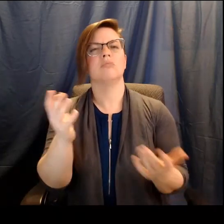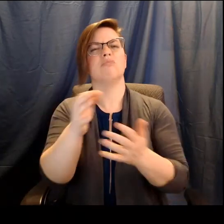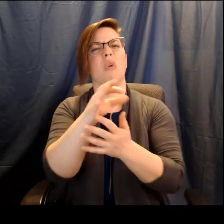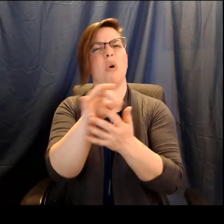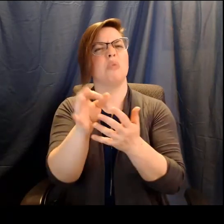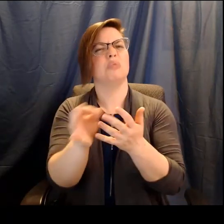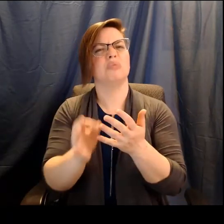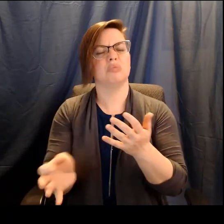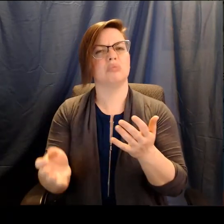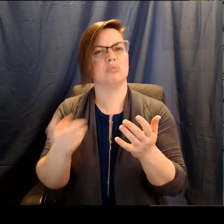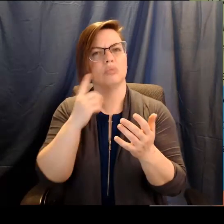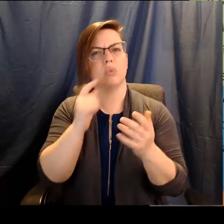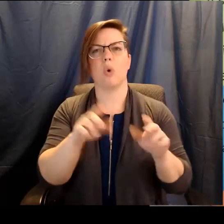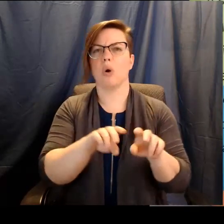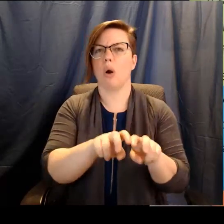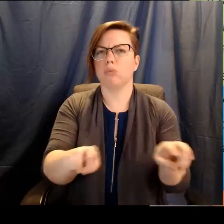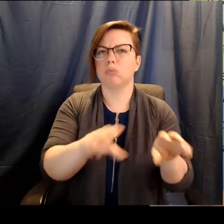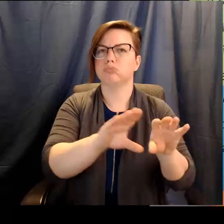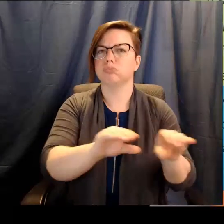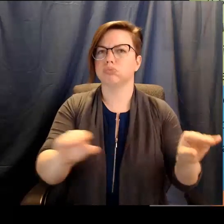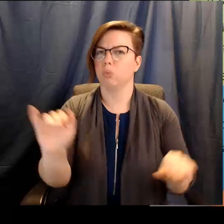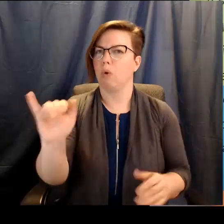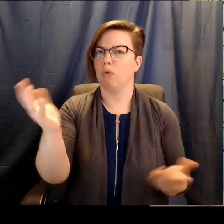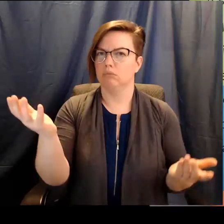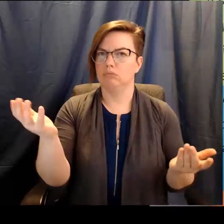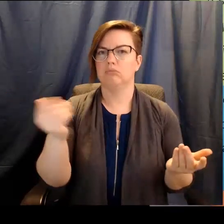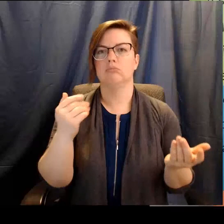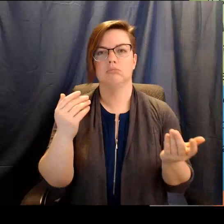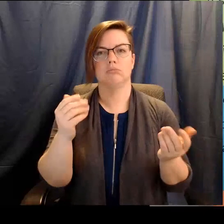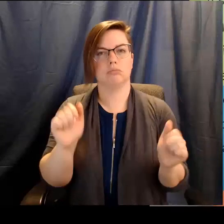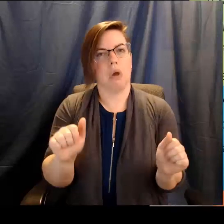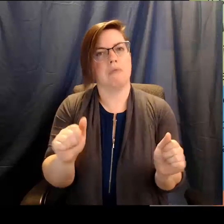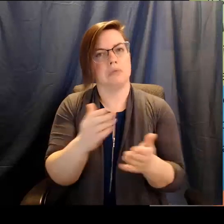options for getting onto a couch and working on a couch.